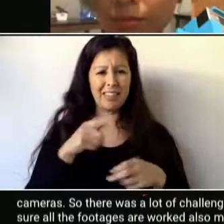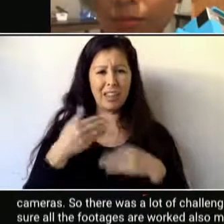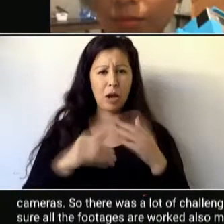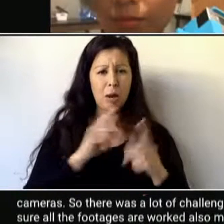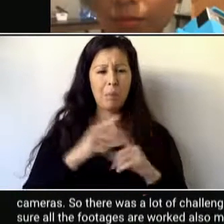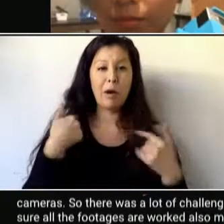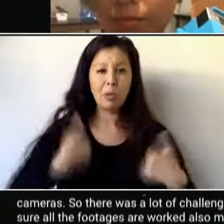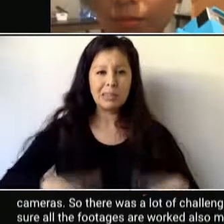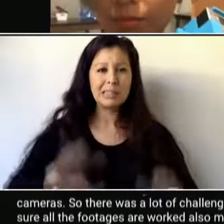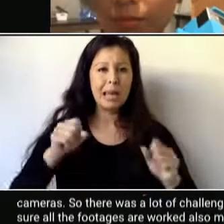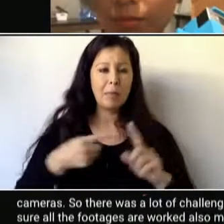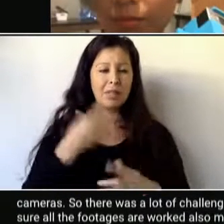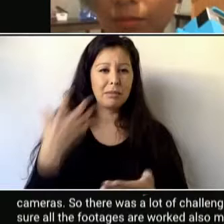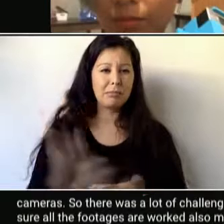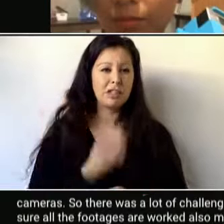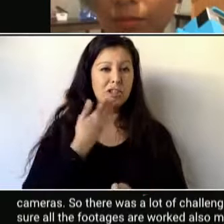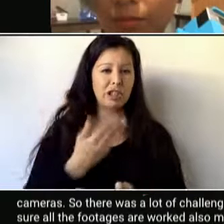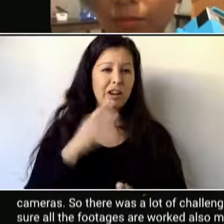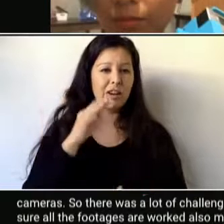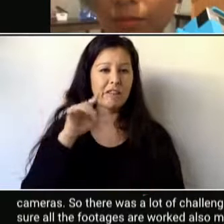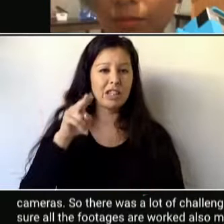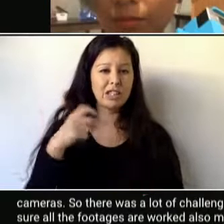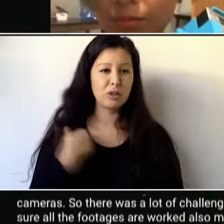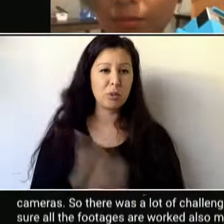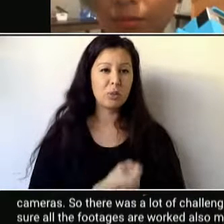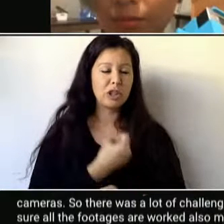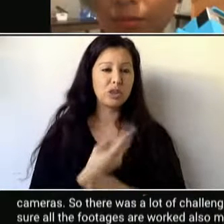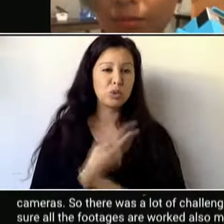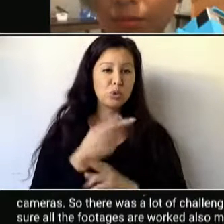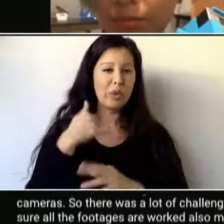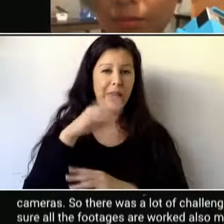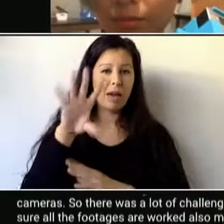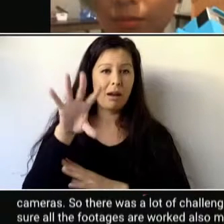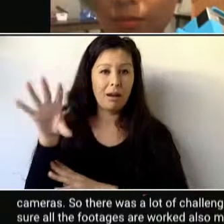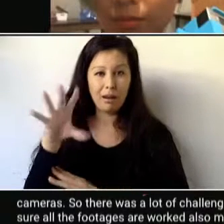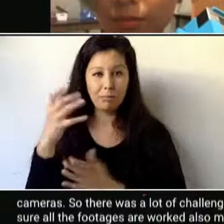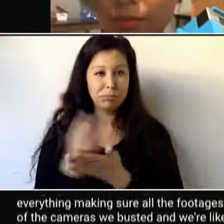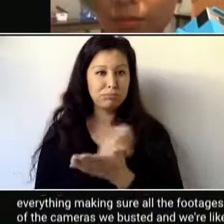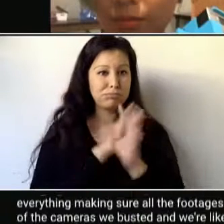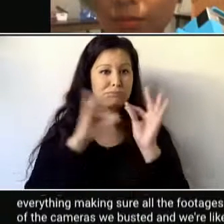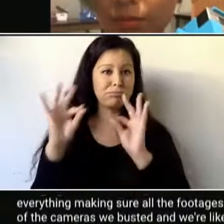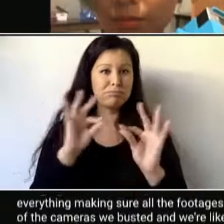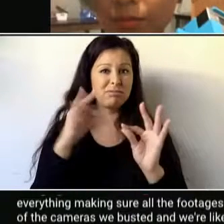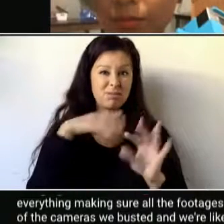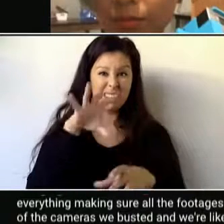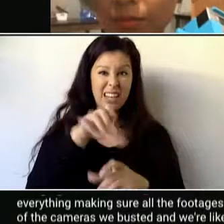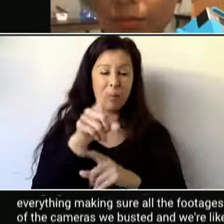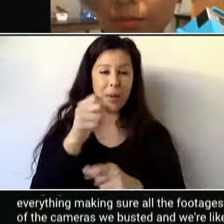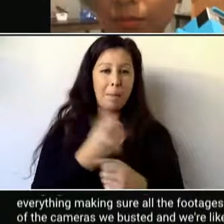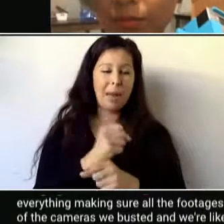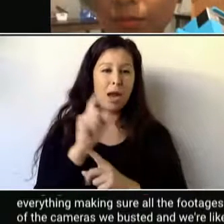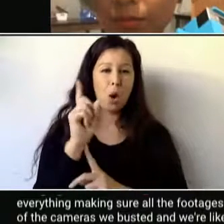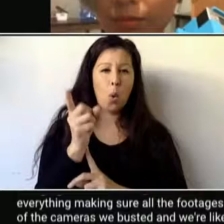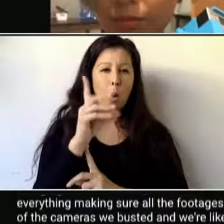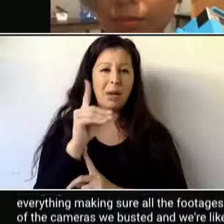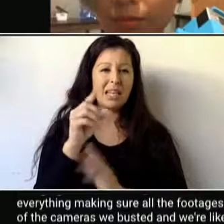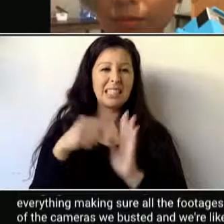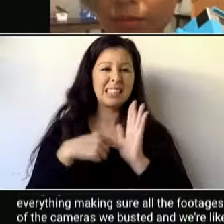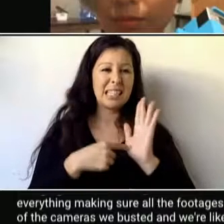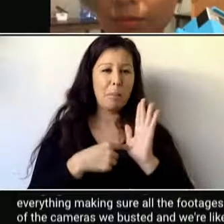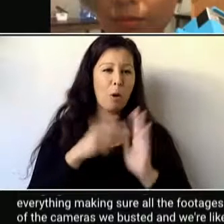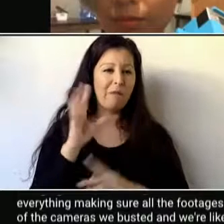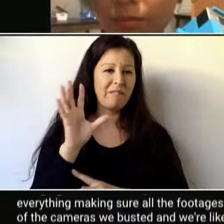get some good footage. So we were able to use the footage that we captured here and create like a 1-minute demo film.